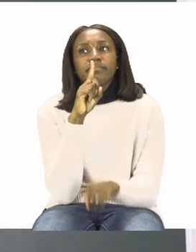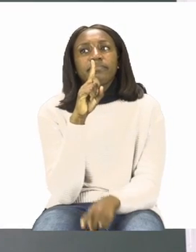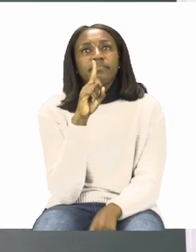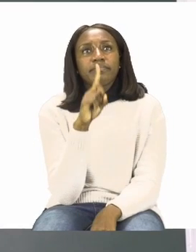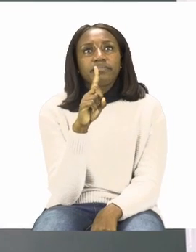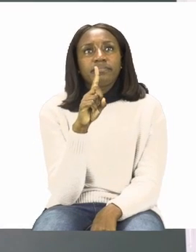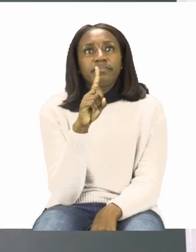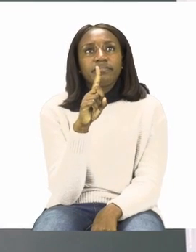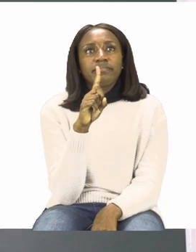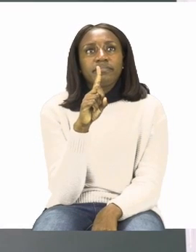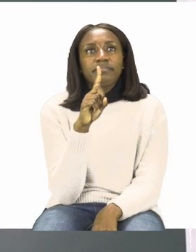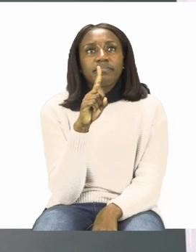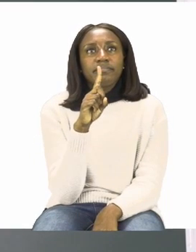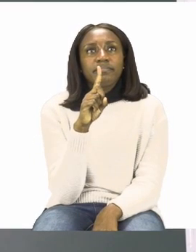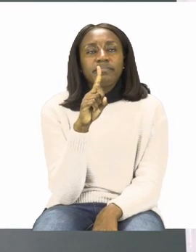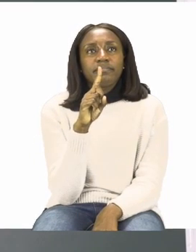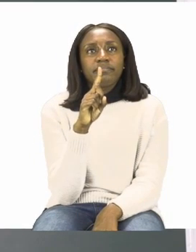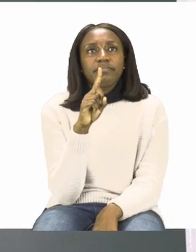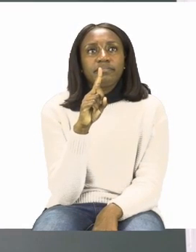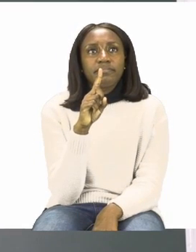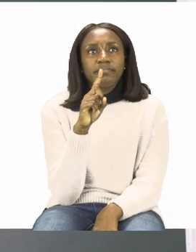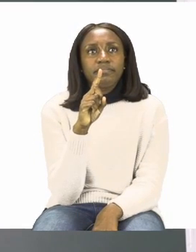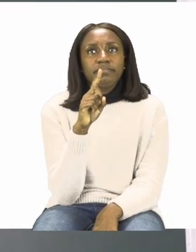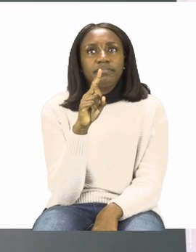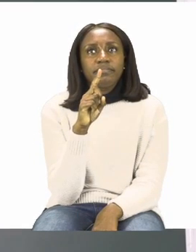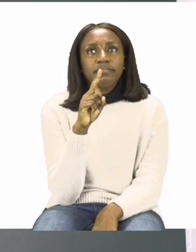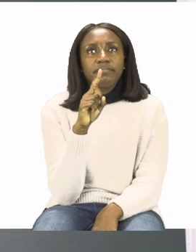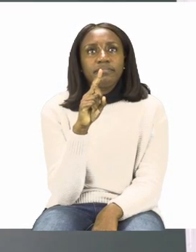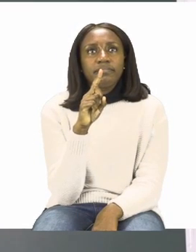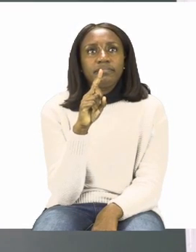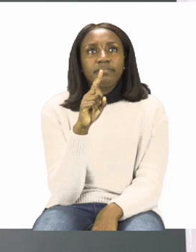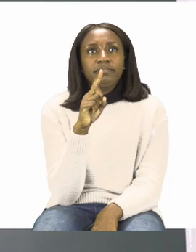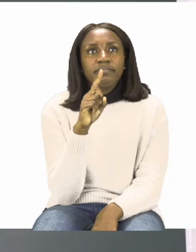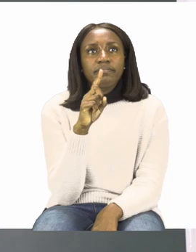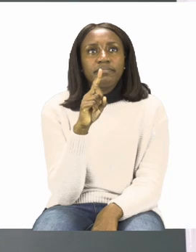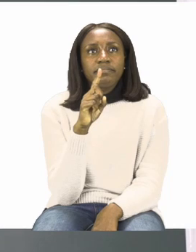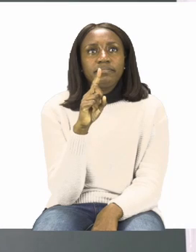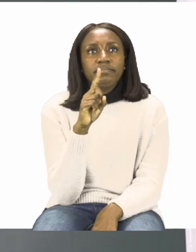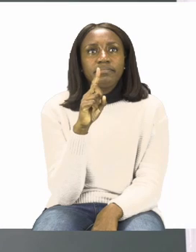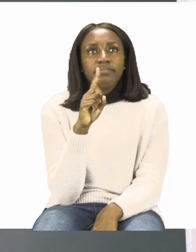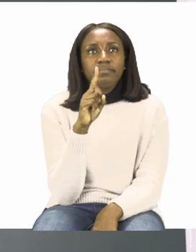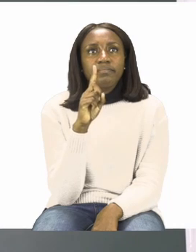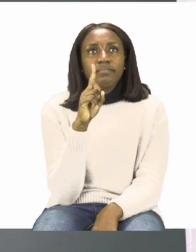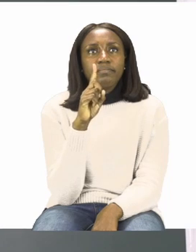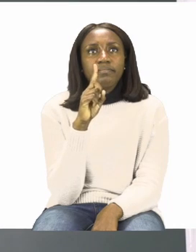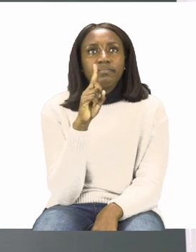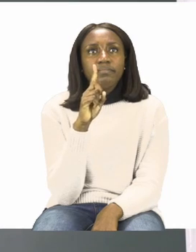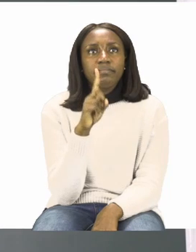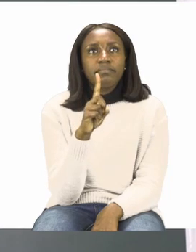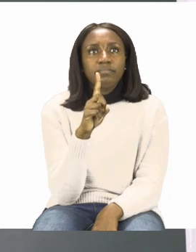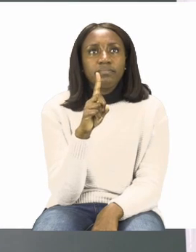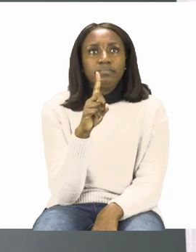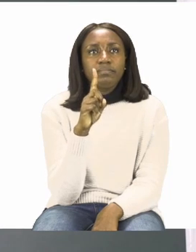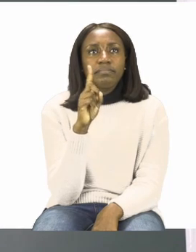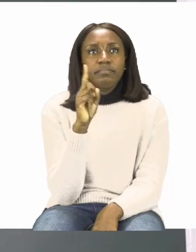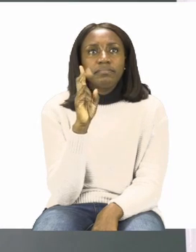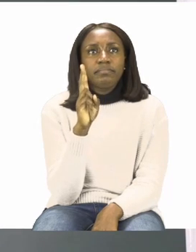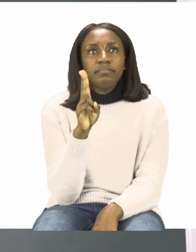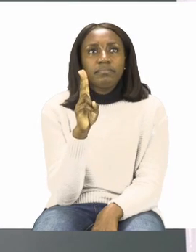First, we are going to count our puzzle pieces. Let's all count together.